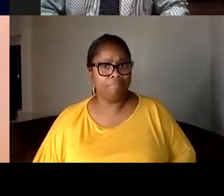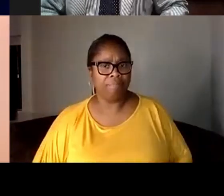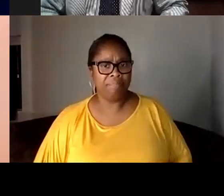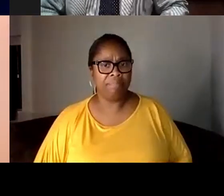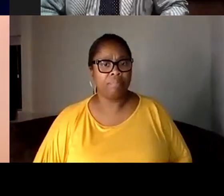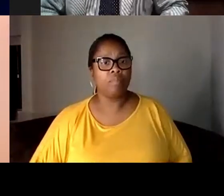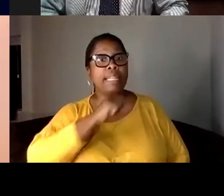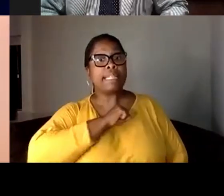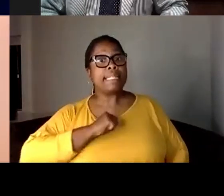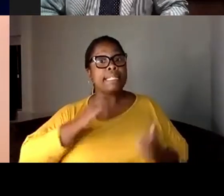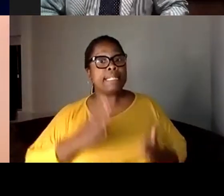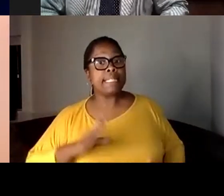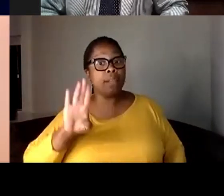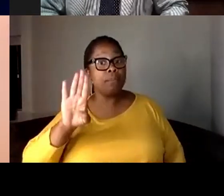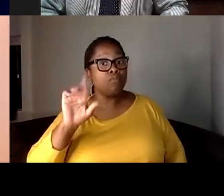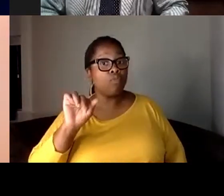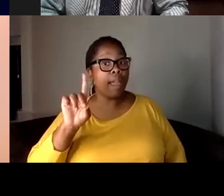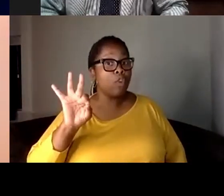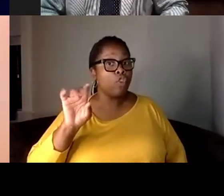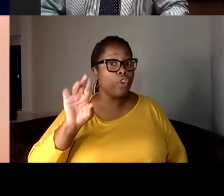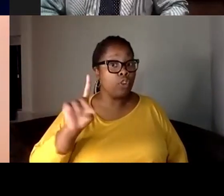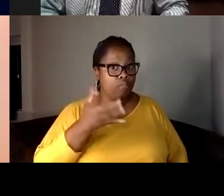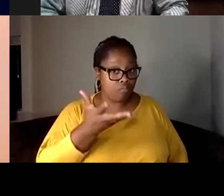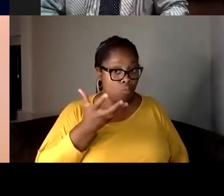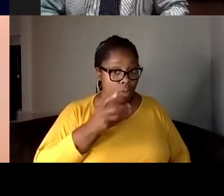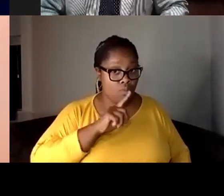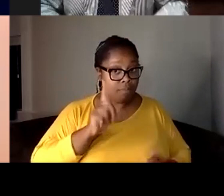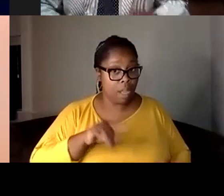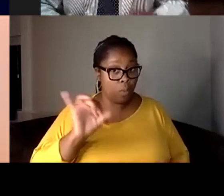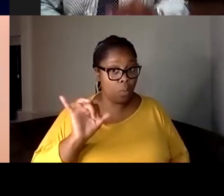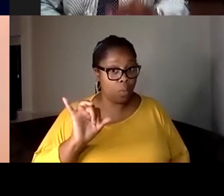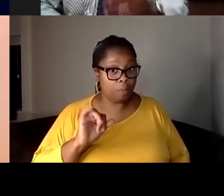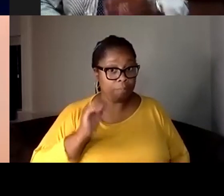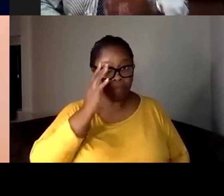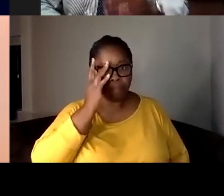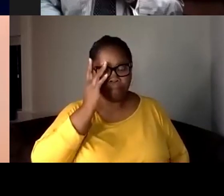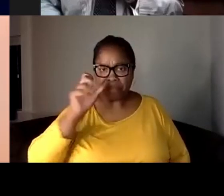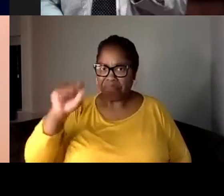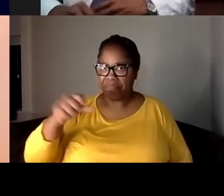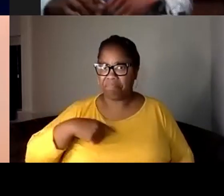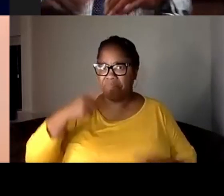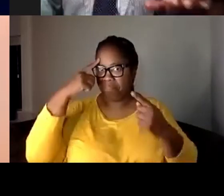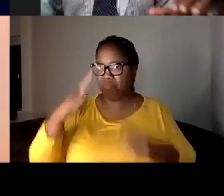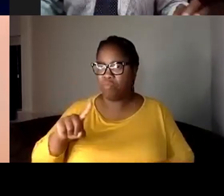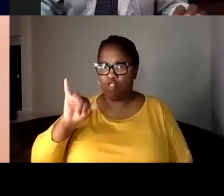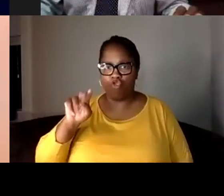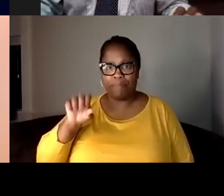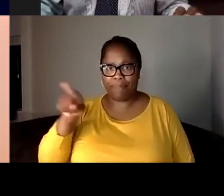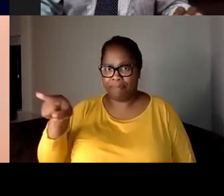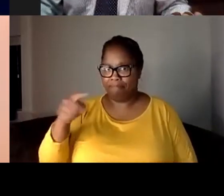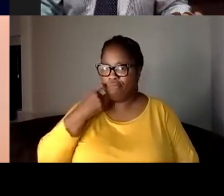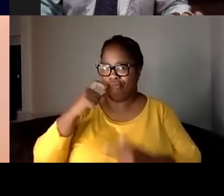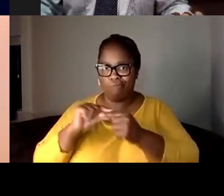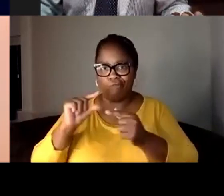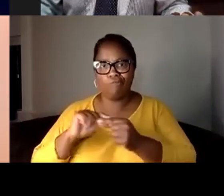Senator Bradford, did you want to respond to that as well? I totally agree with what James just stated, and it's